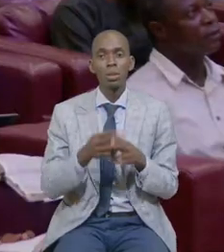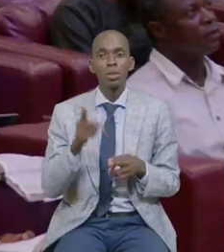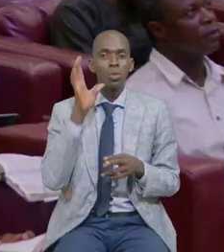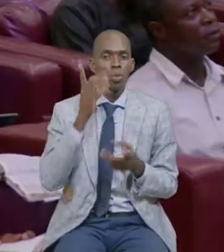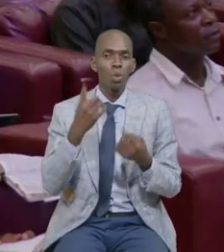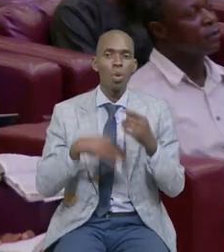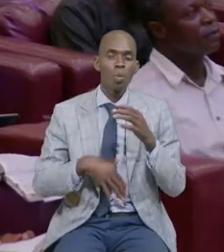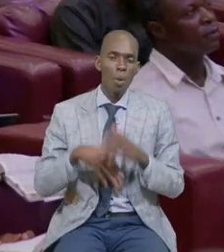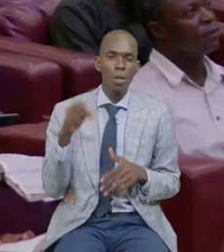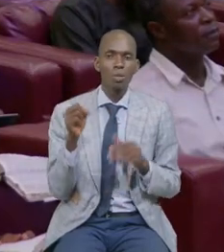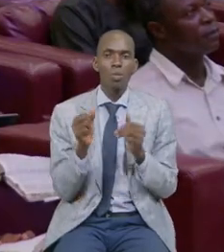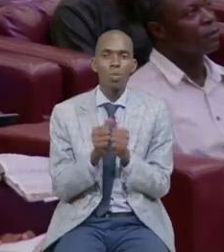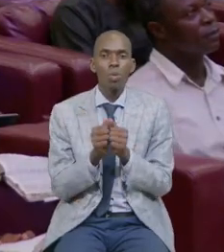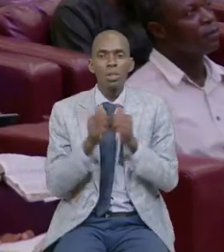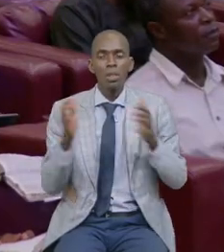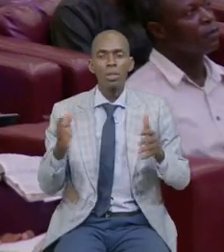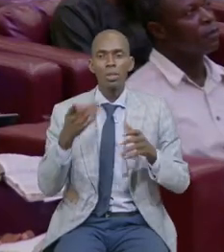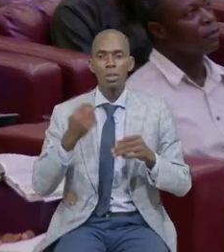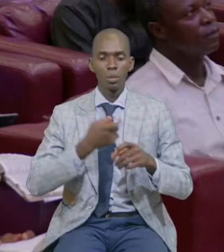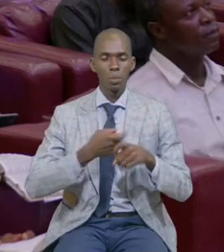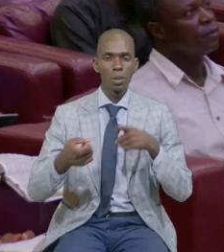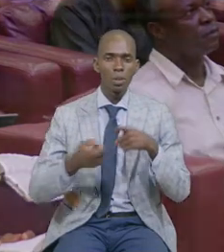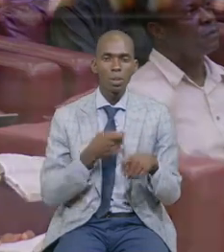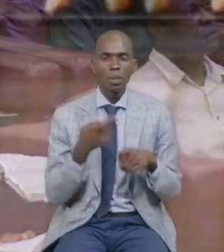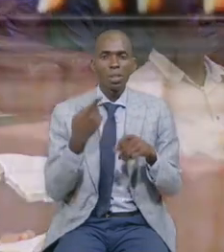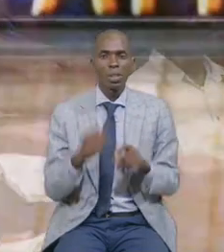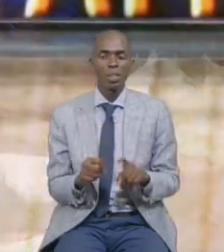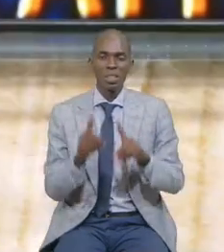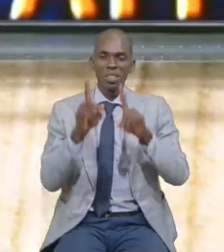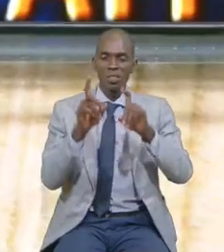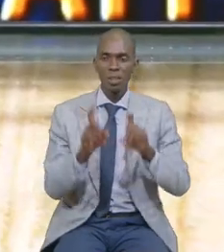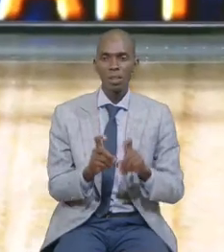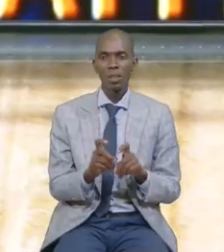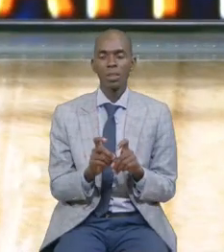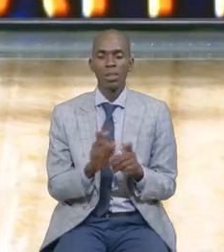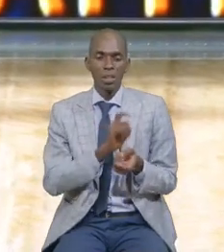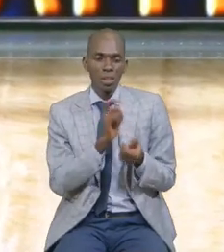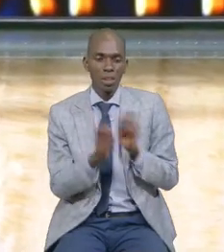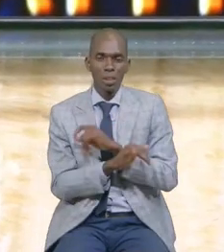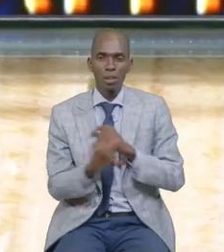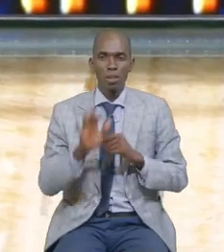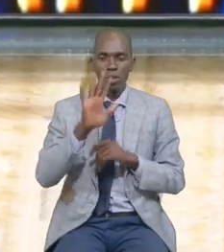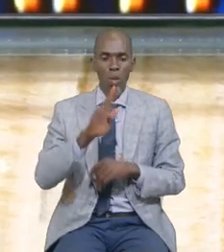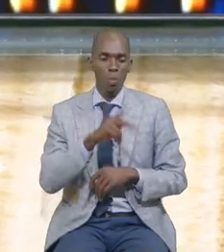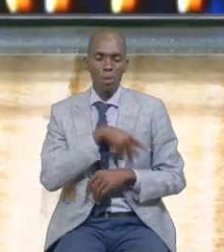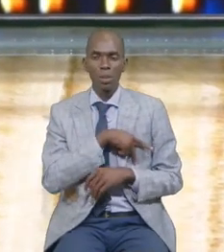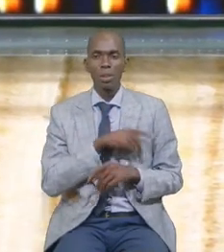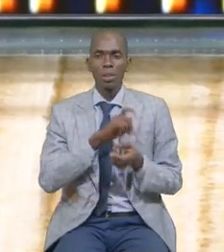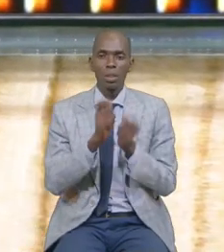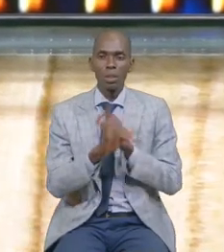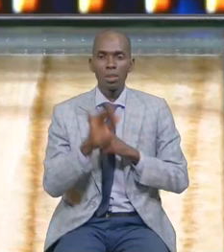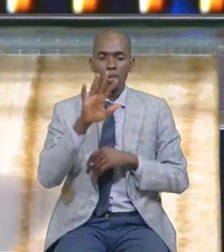without the persecution the trial changing your personality changing your